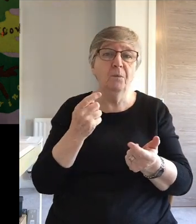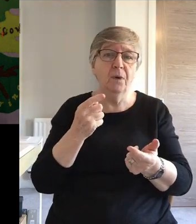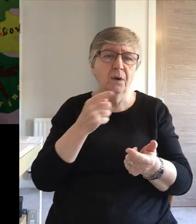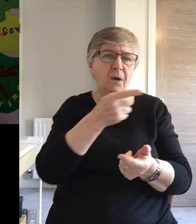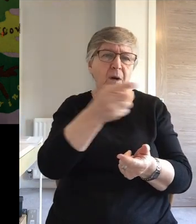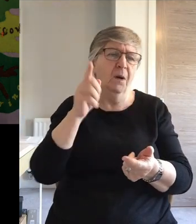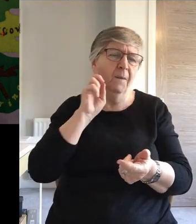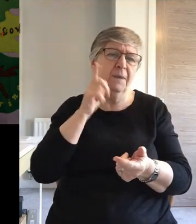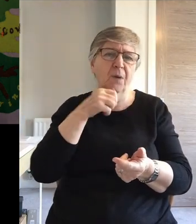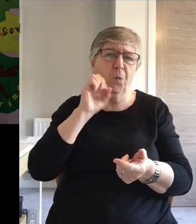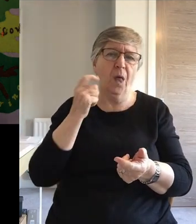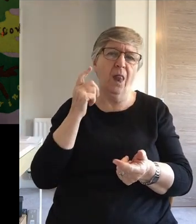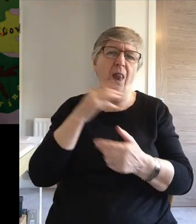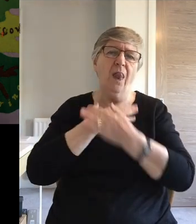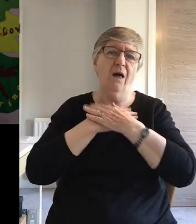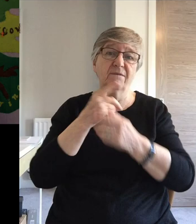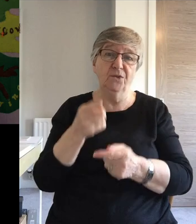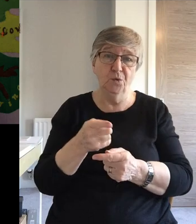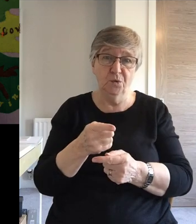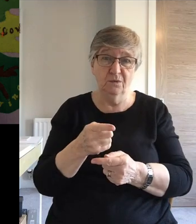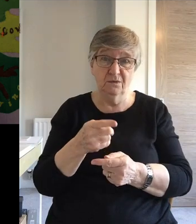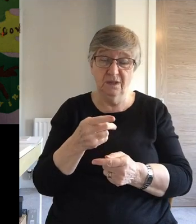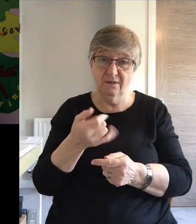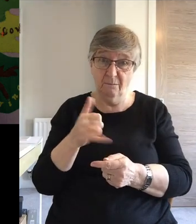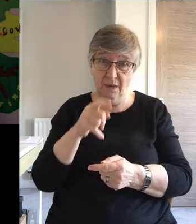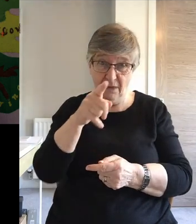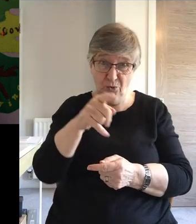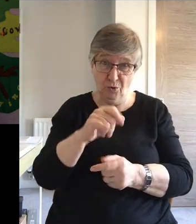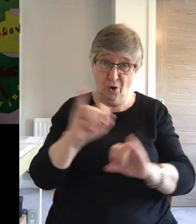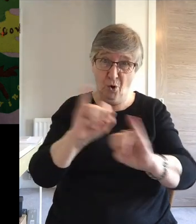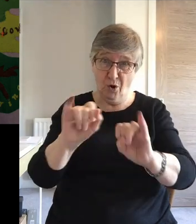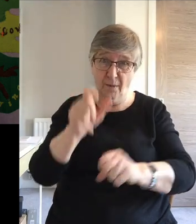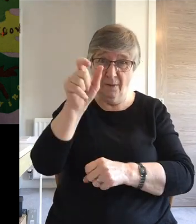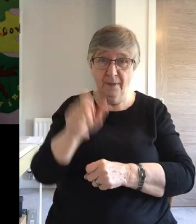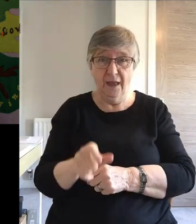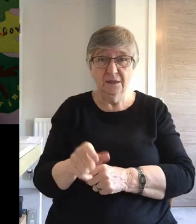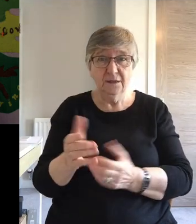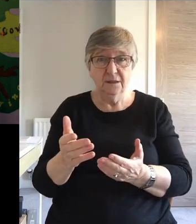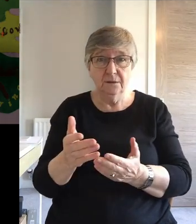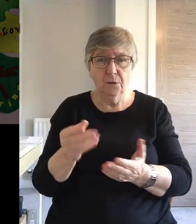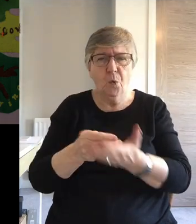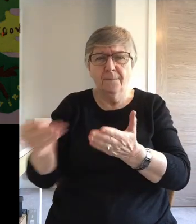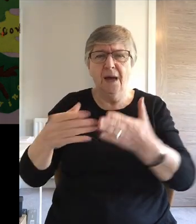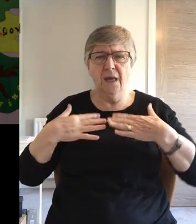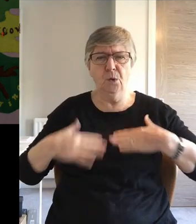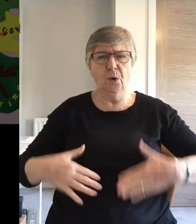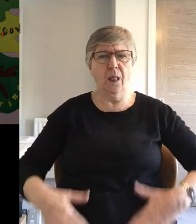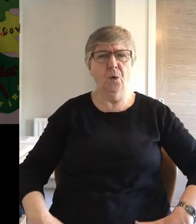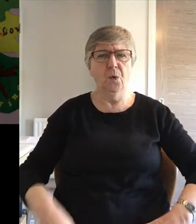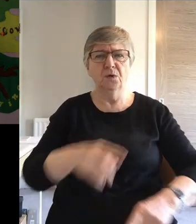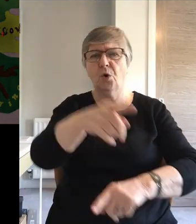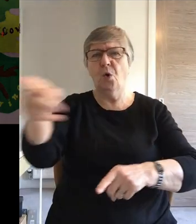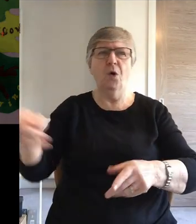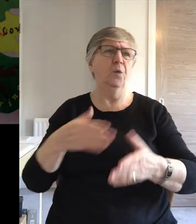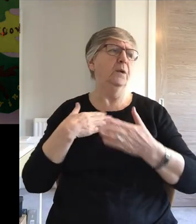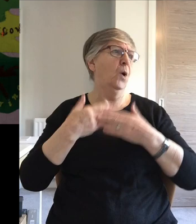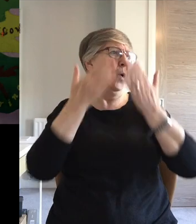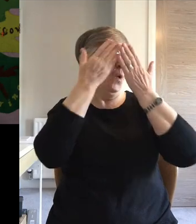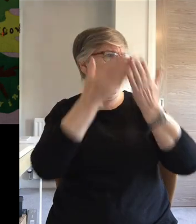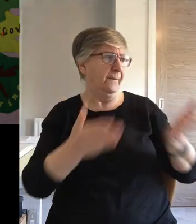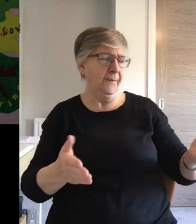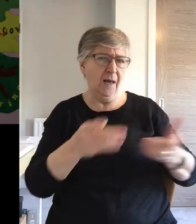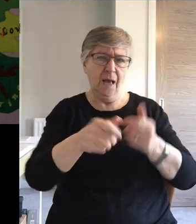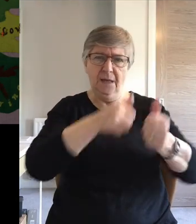Even if you're still a nasty sniping person underneath. Buy your clothes from us and you will be admired